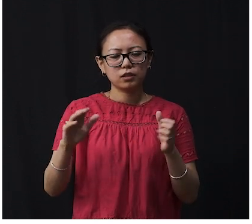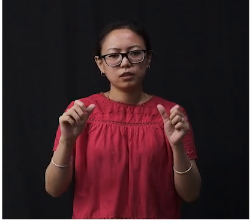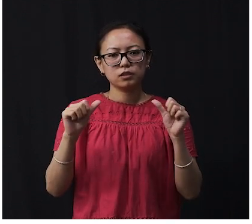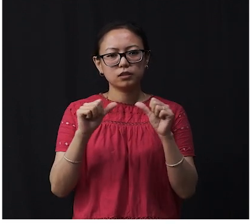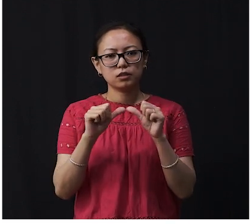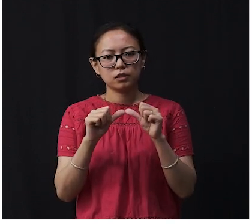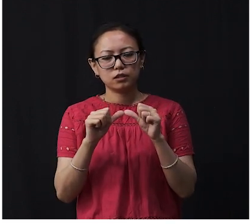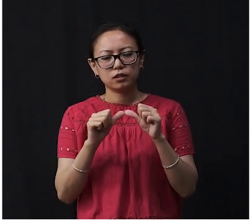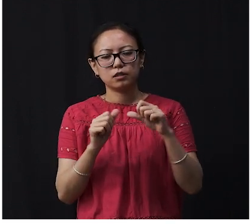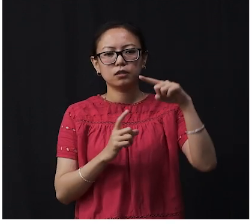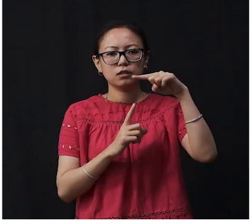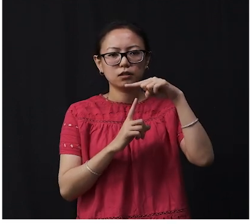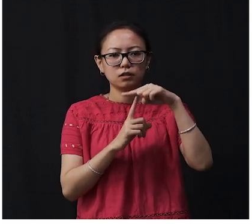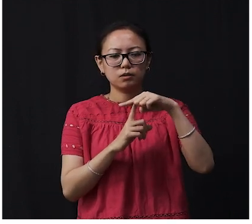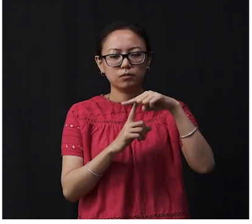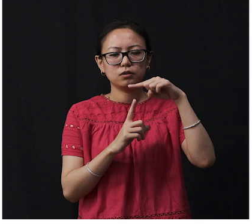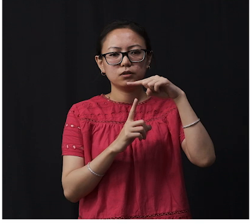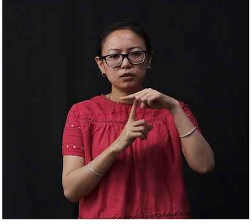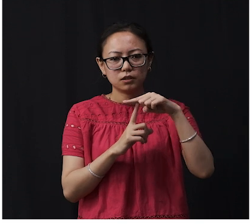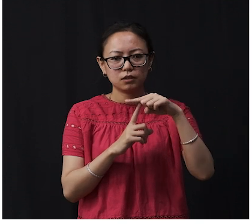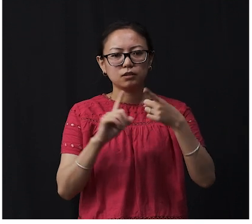spell together?